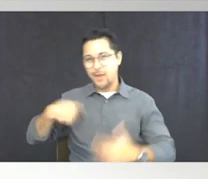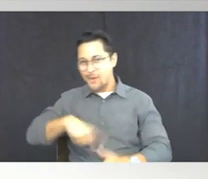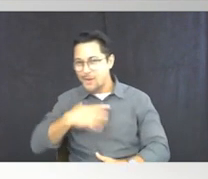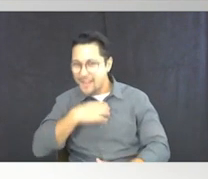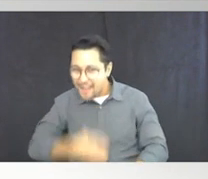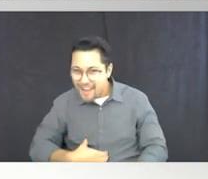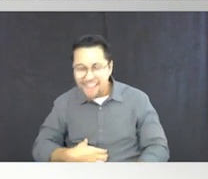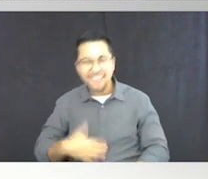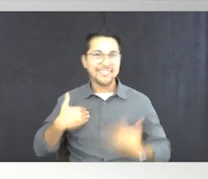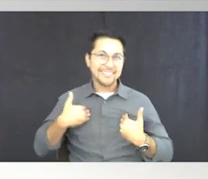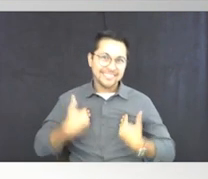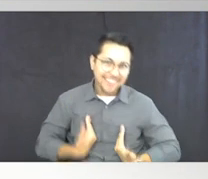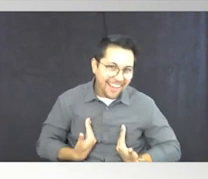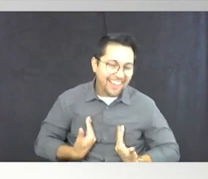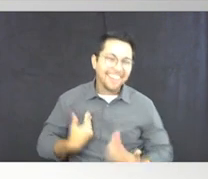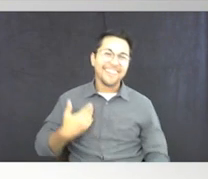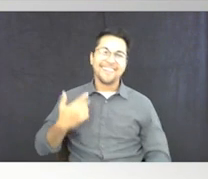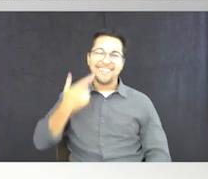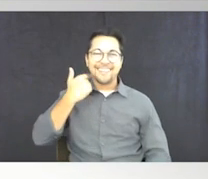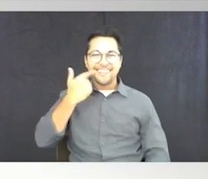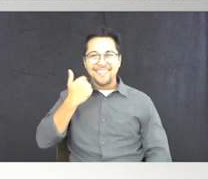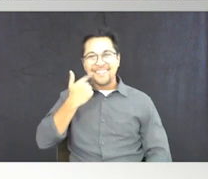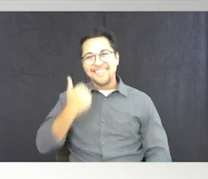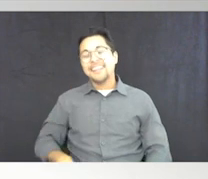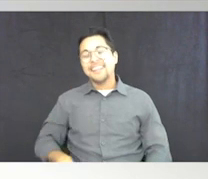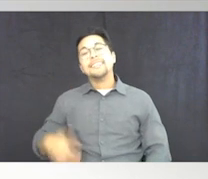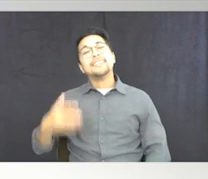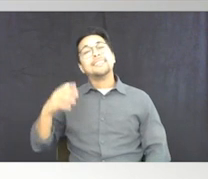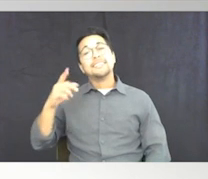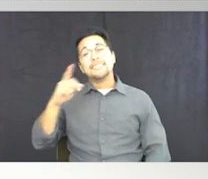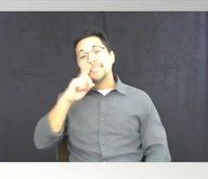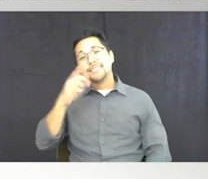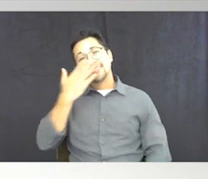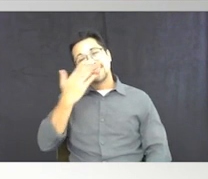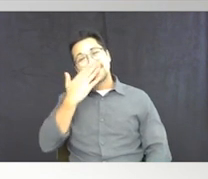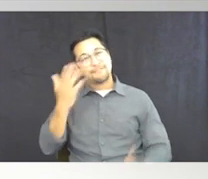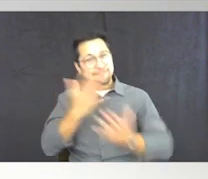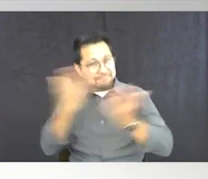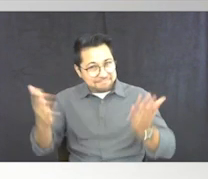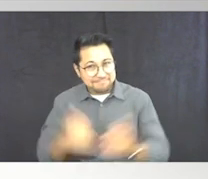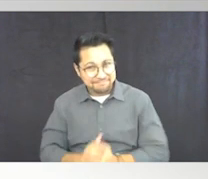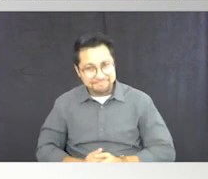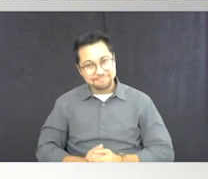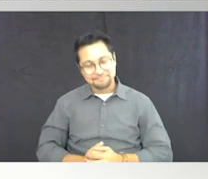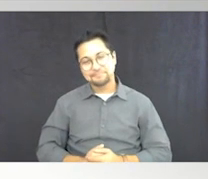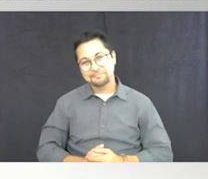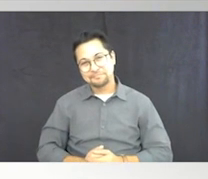tired. So I thank you very much.